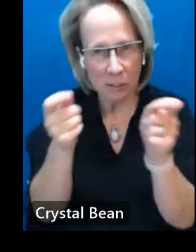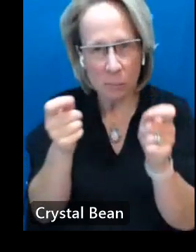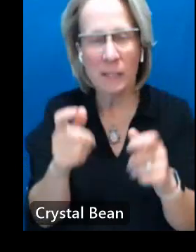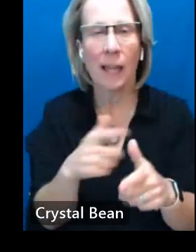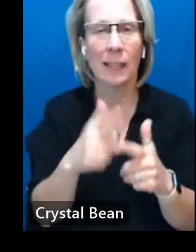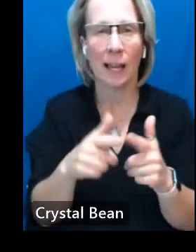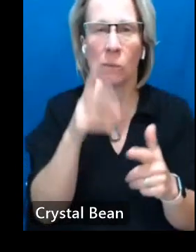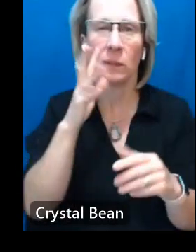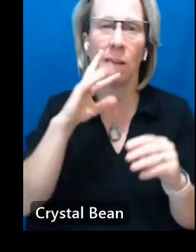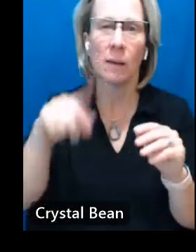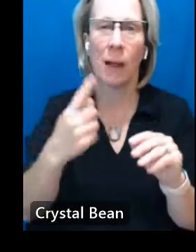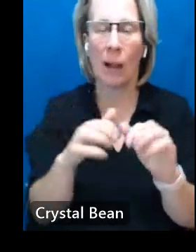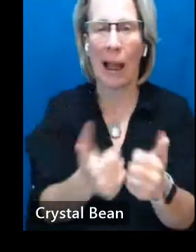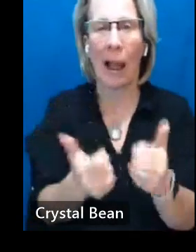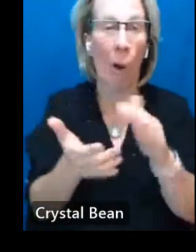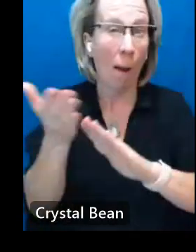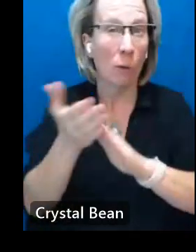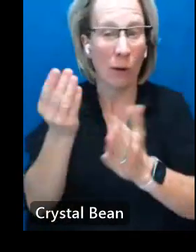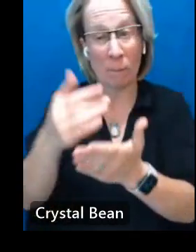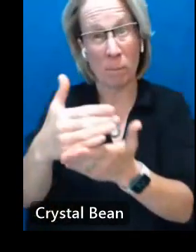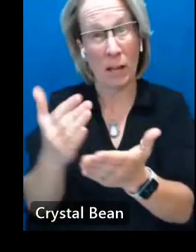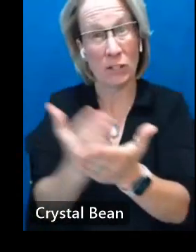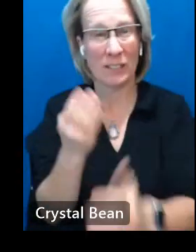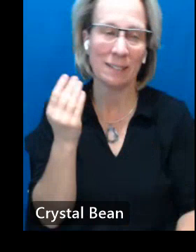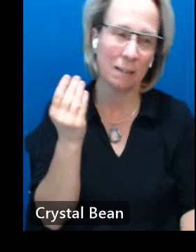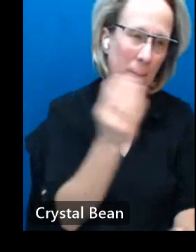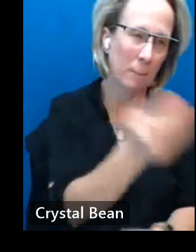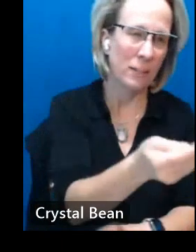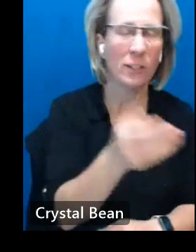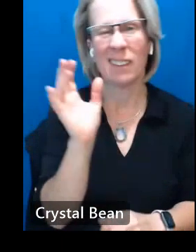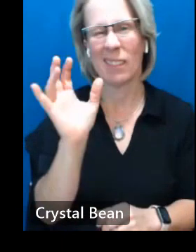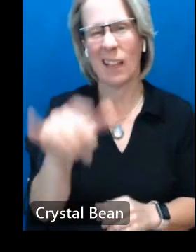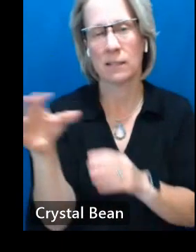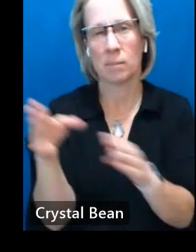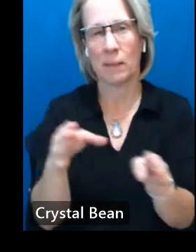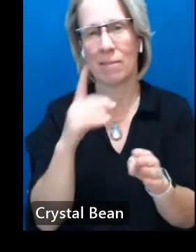So that's the agenda for this morning.